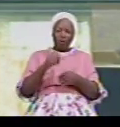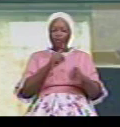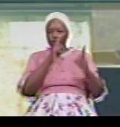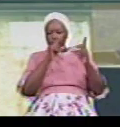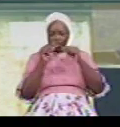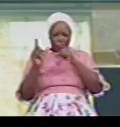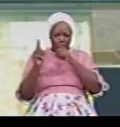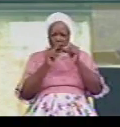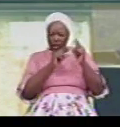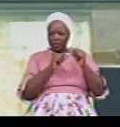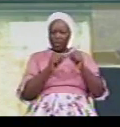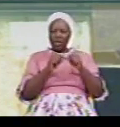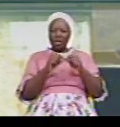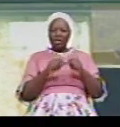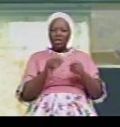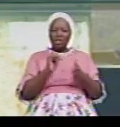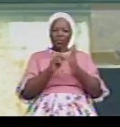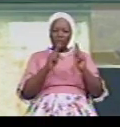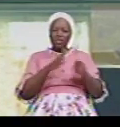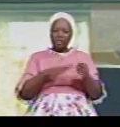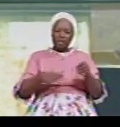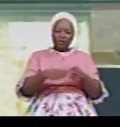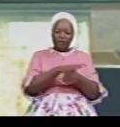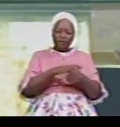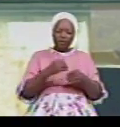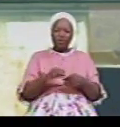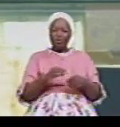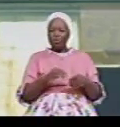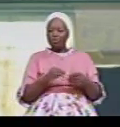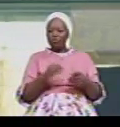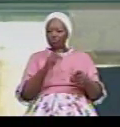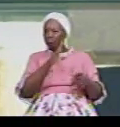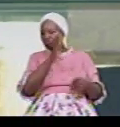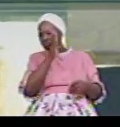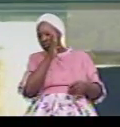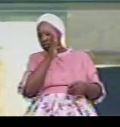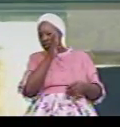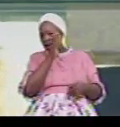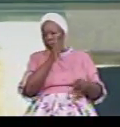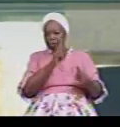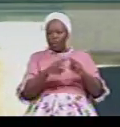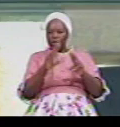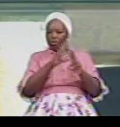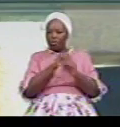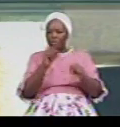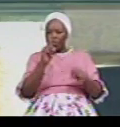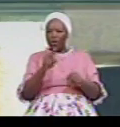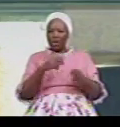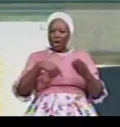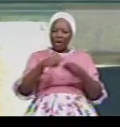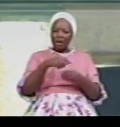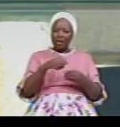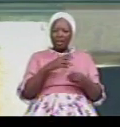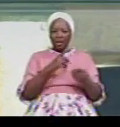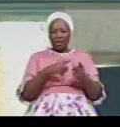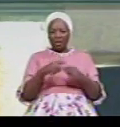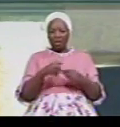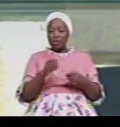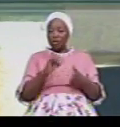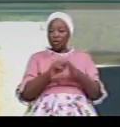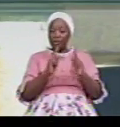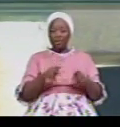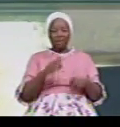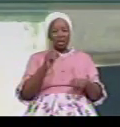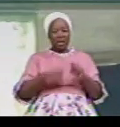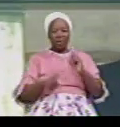is pregnant of tale-bearing, but there's nobody around, and so he cannot talk.